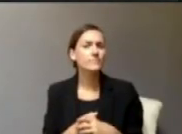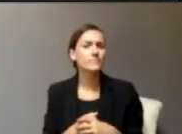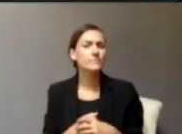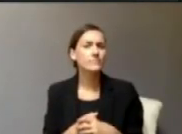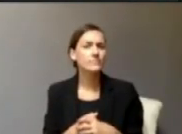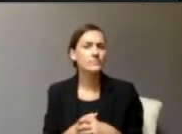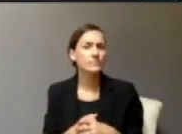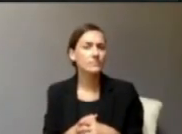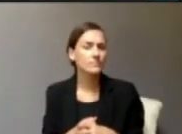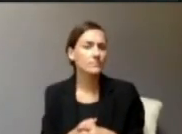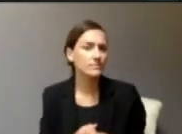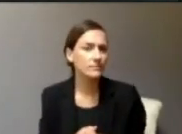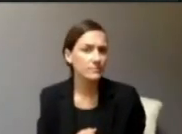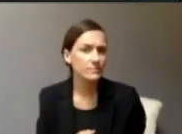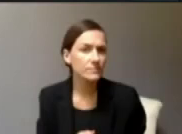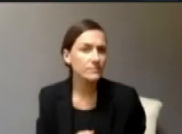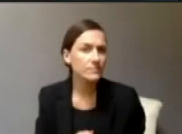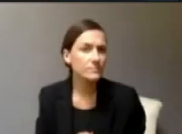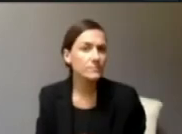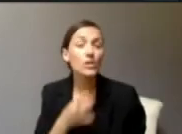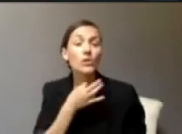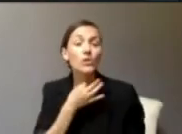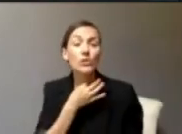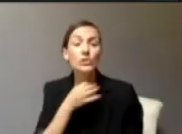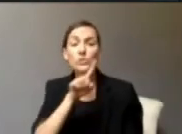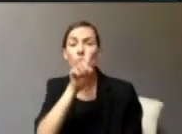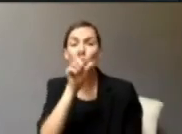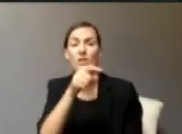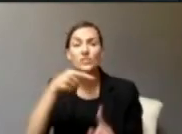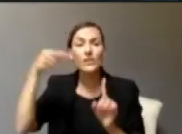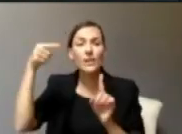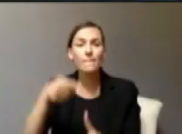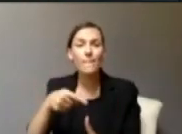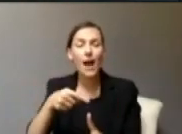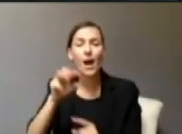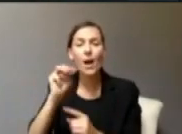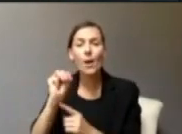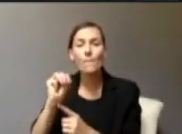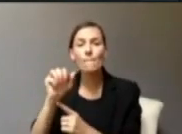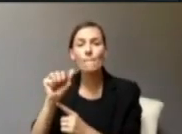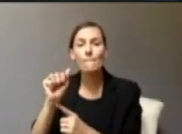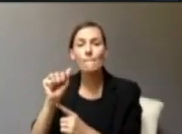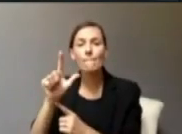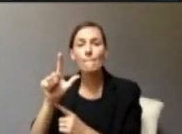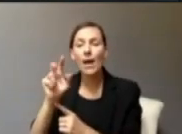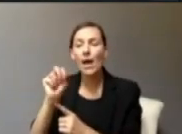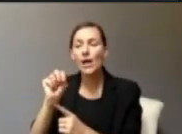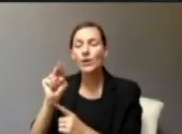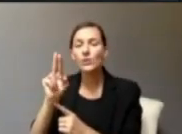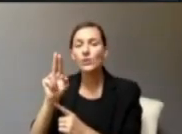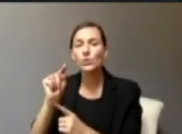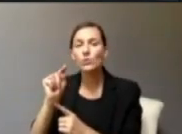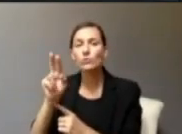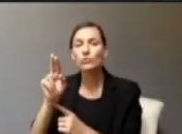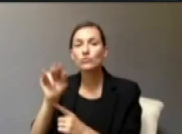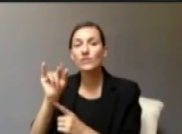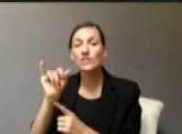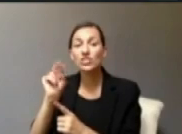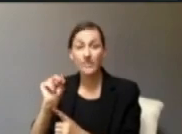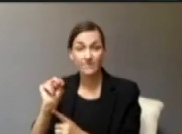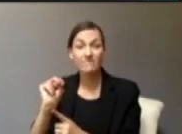afterwards, is a question about malnutrition and how COVID-19 has affected